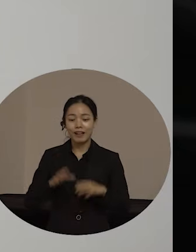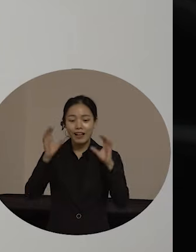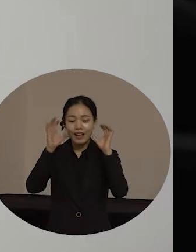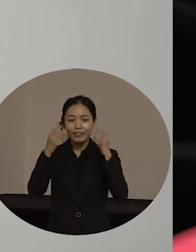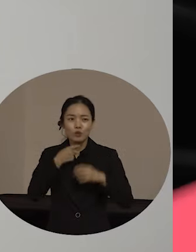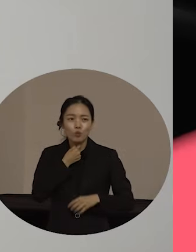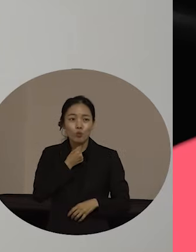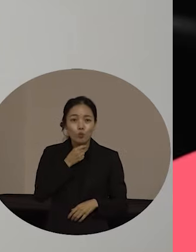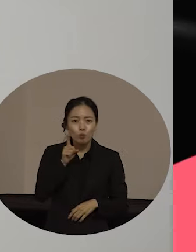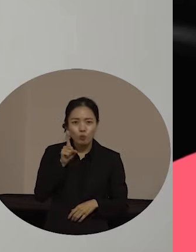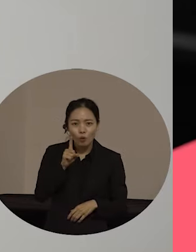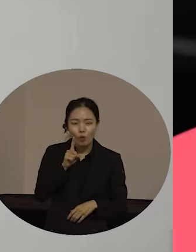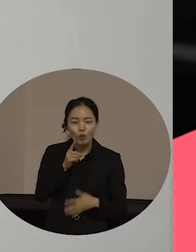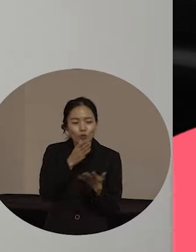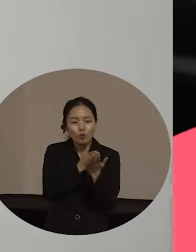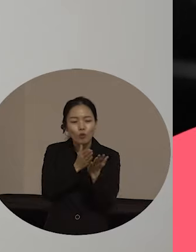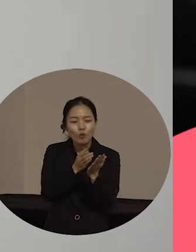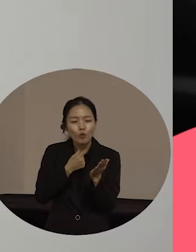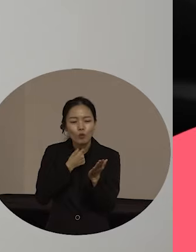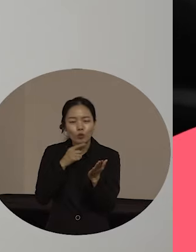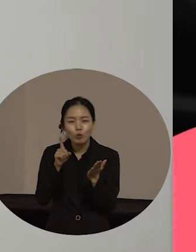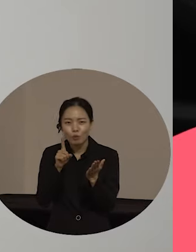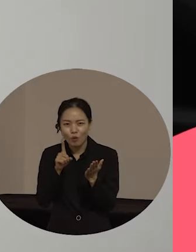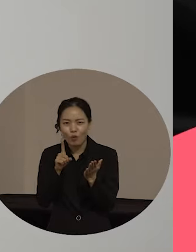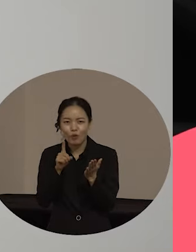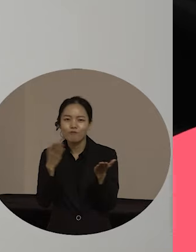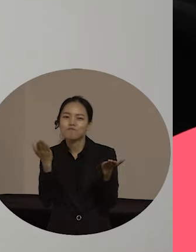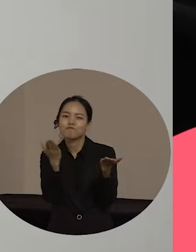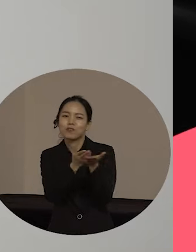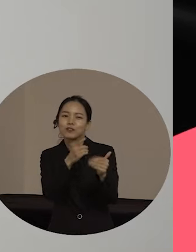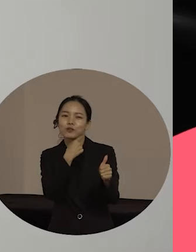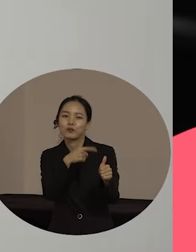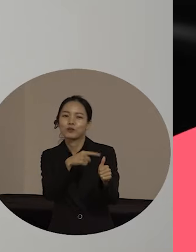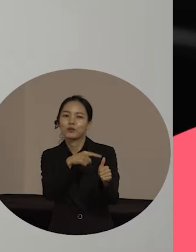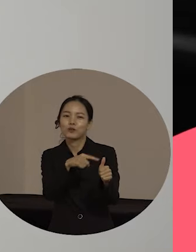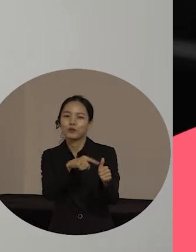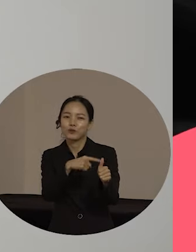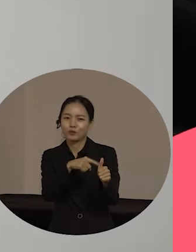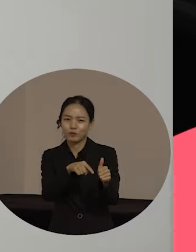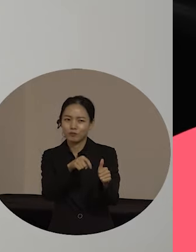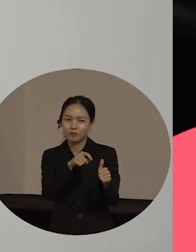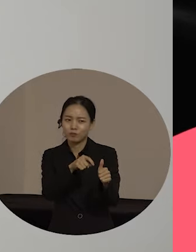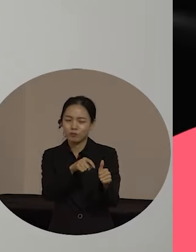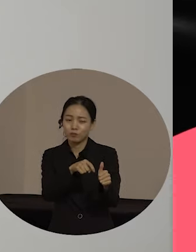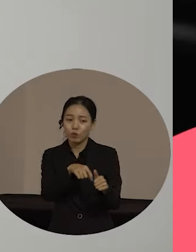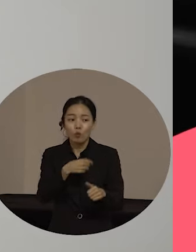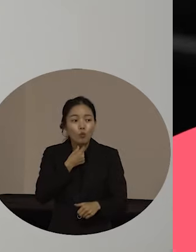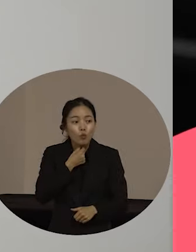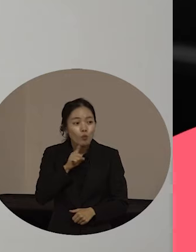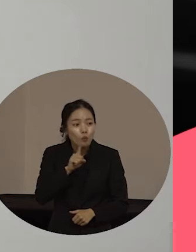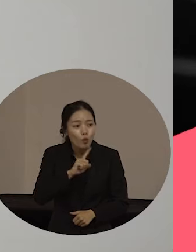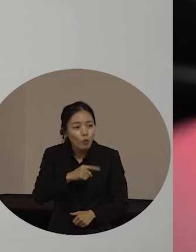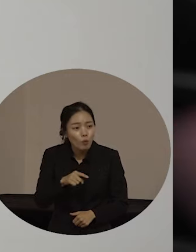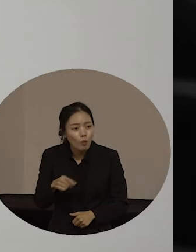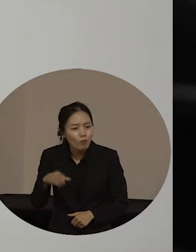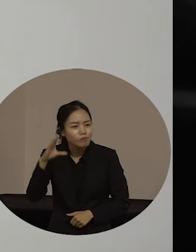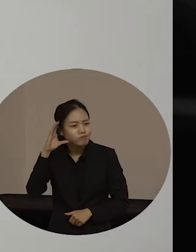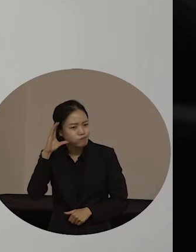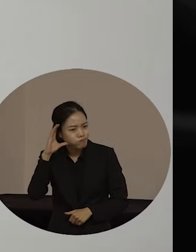a nice way to listen and to take those considerations, you know, under our consideration. And